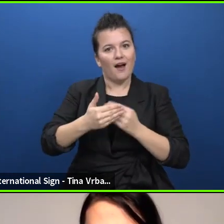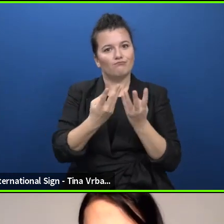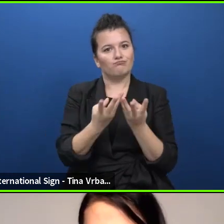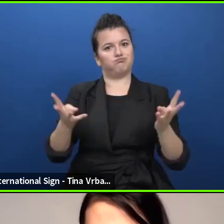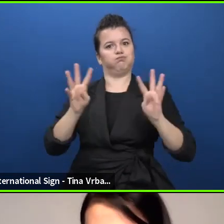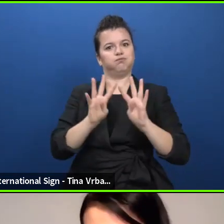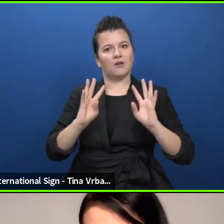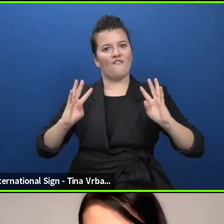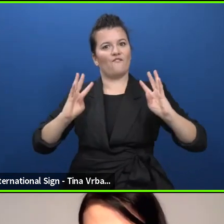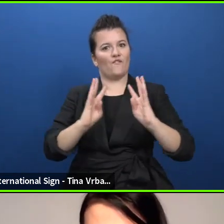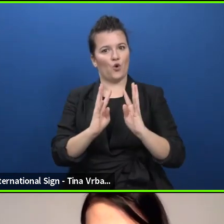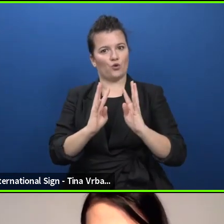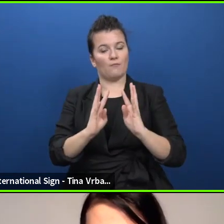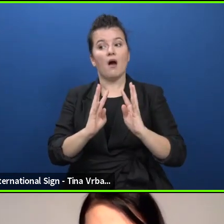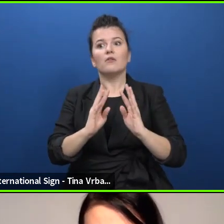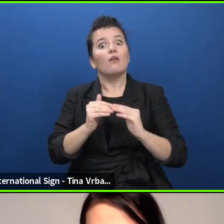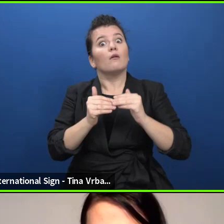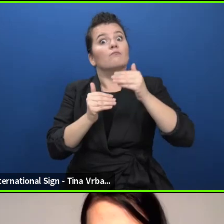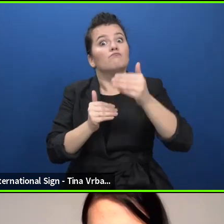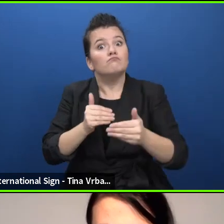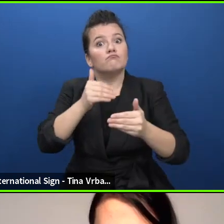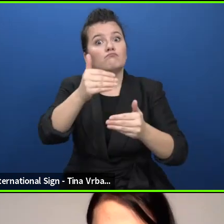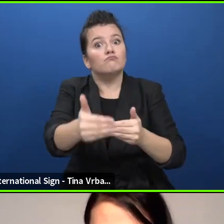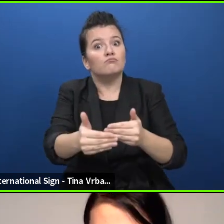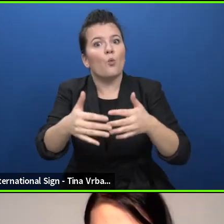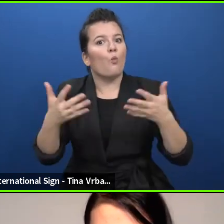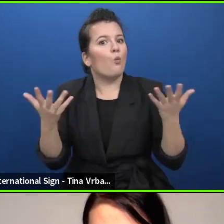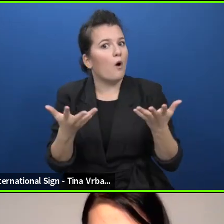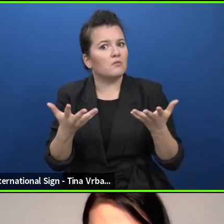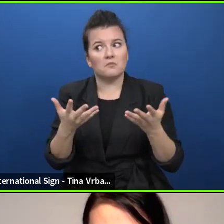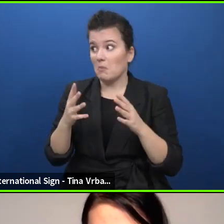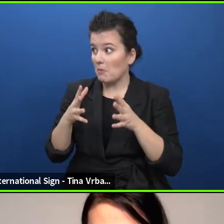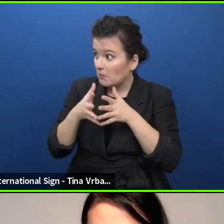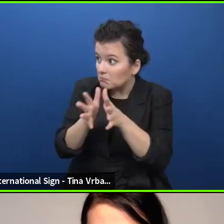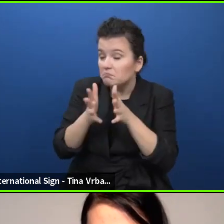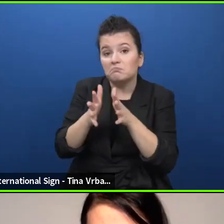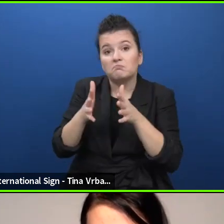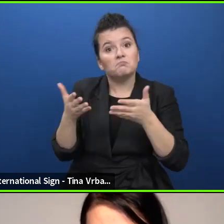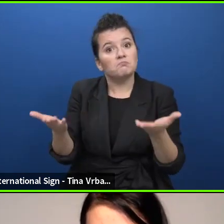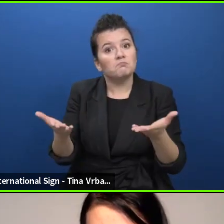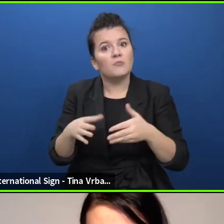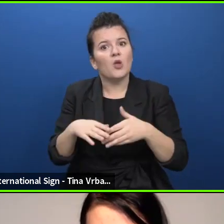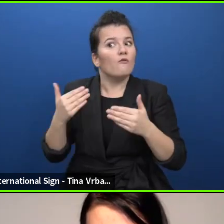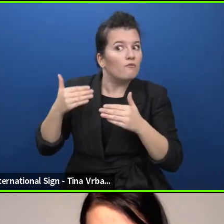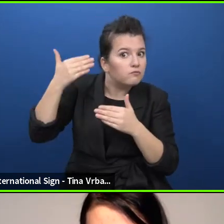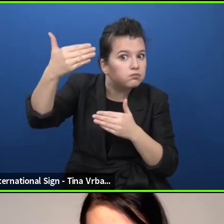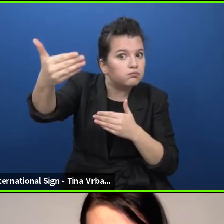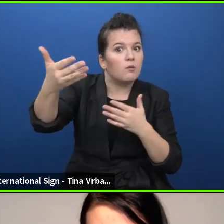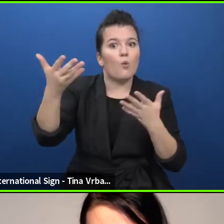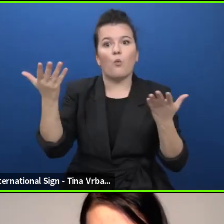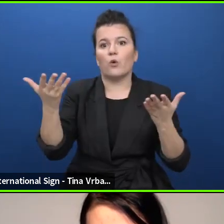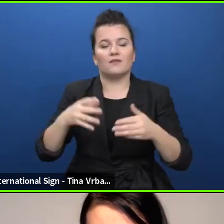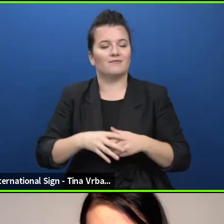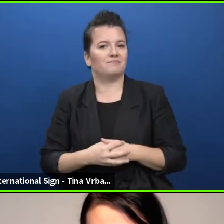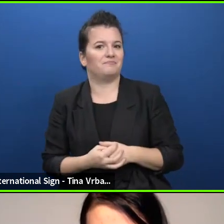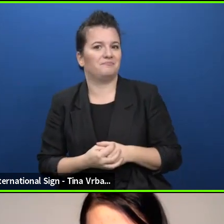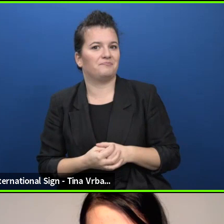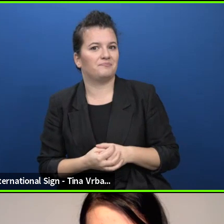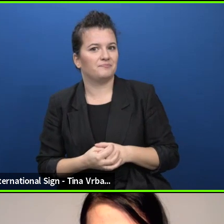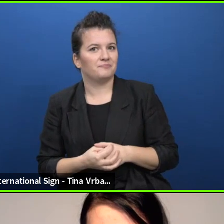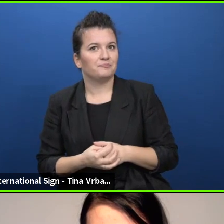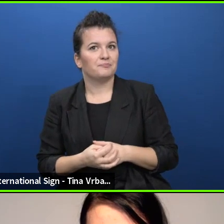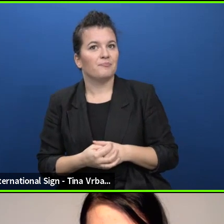further. Can you speak a little bit about these future steps? Yes,